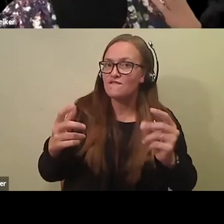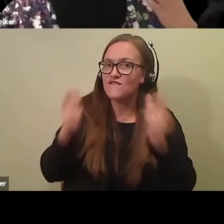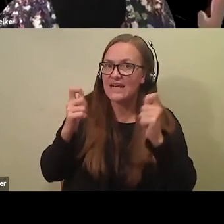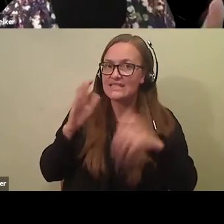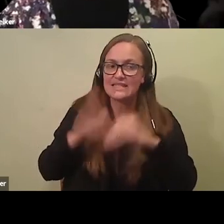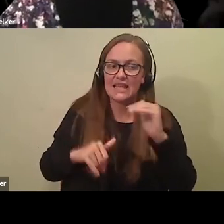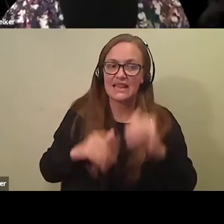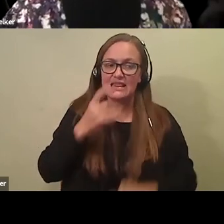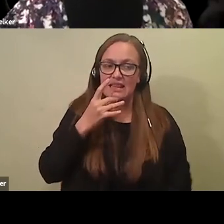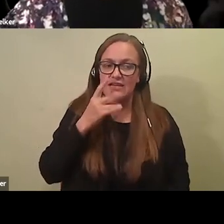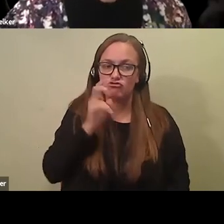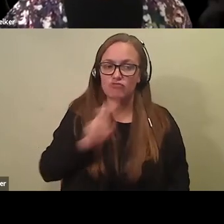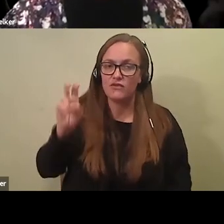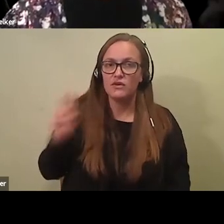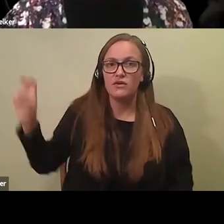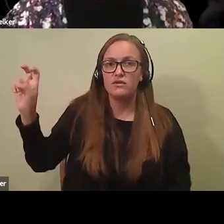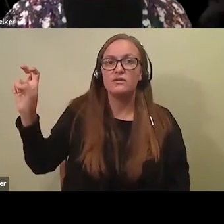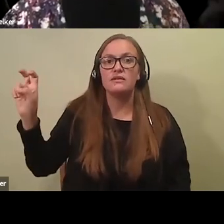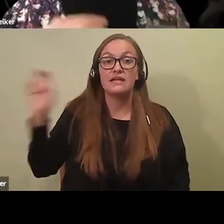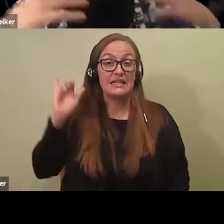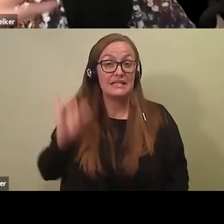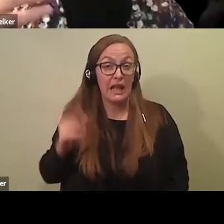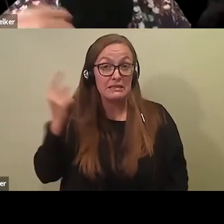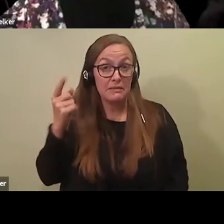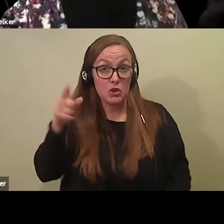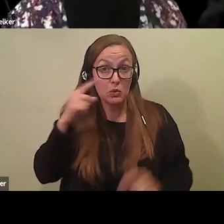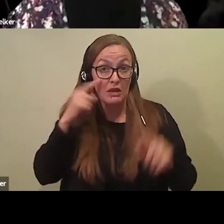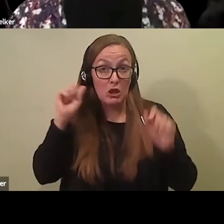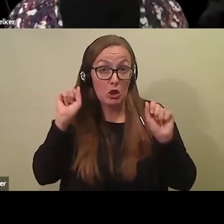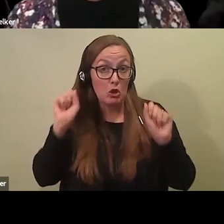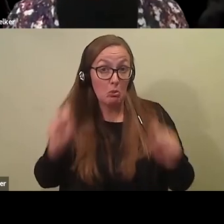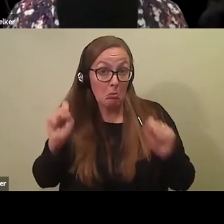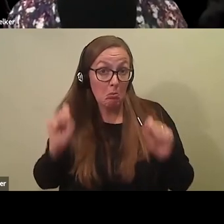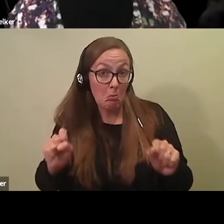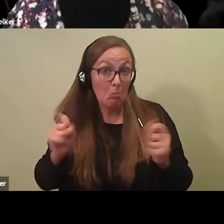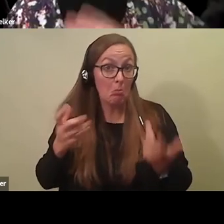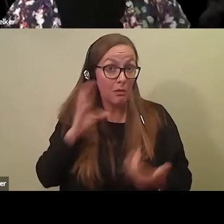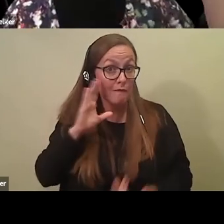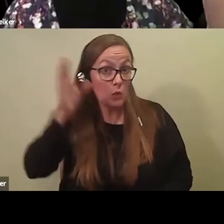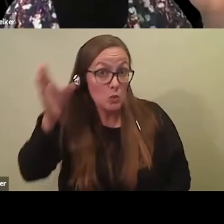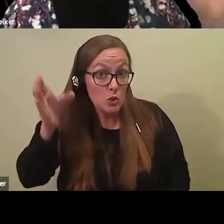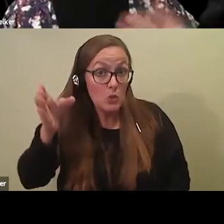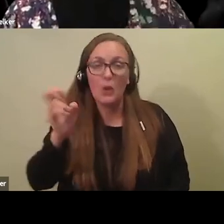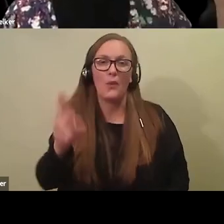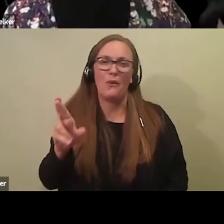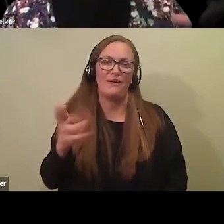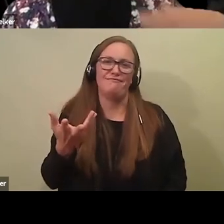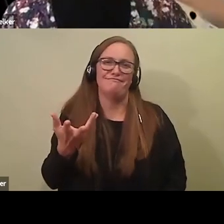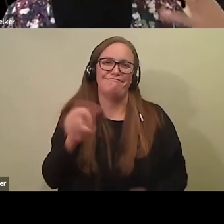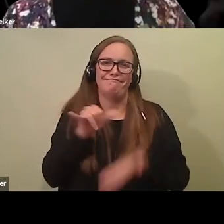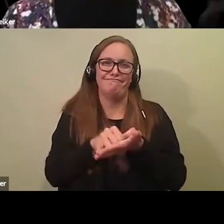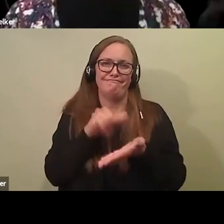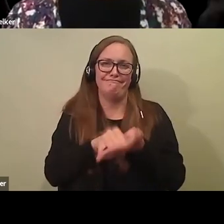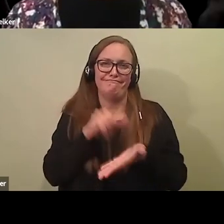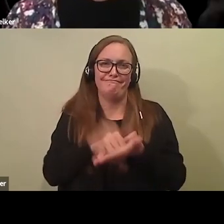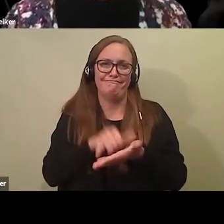wants to hear about. Is that something you think could ever be a possibility, or is it simply, without question, something that we